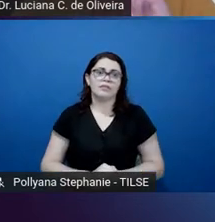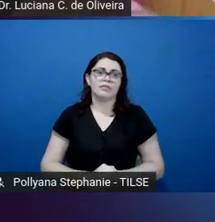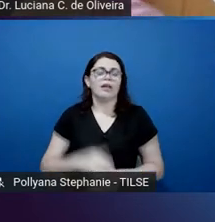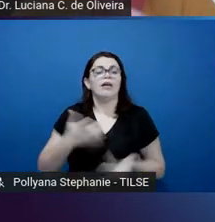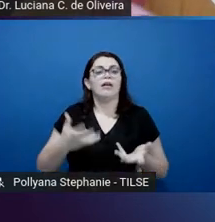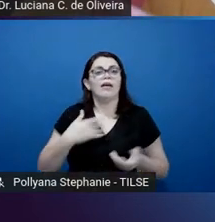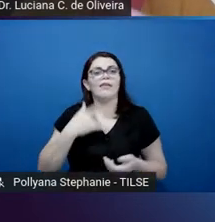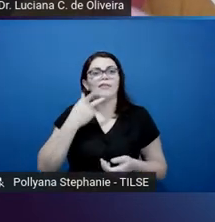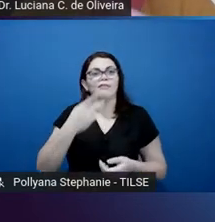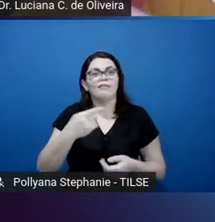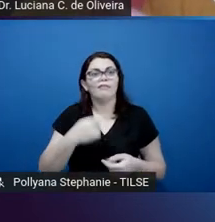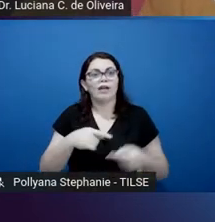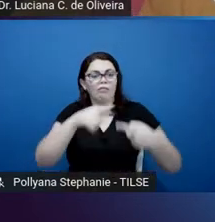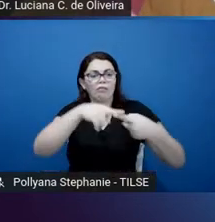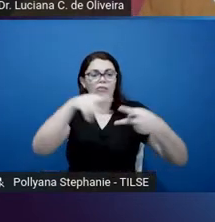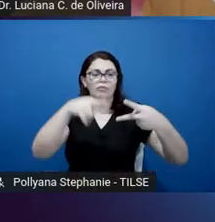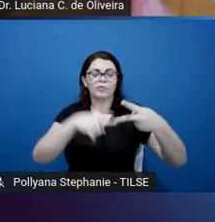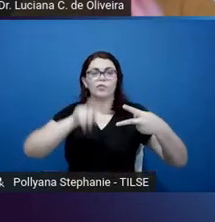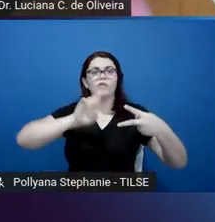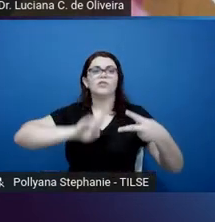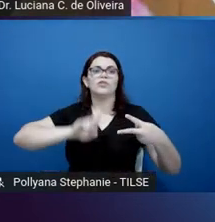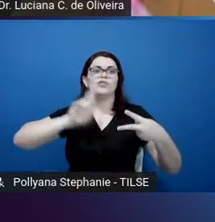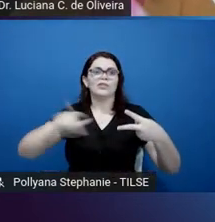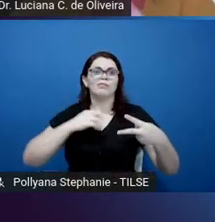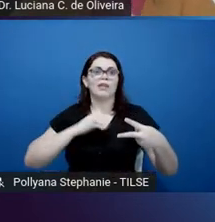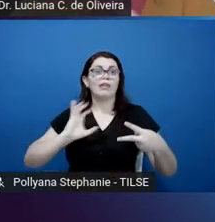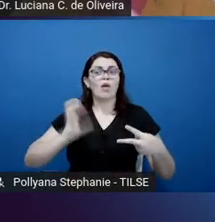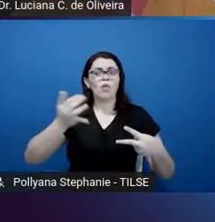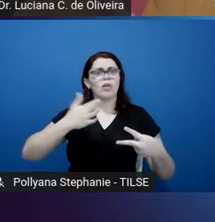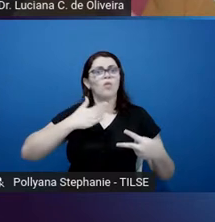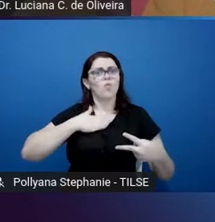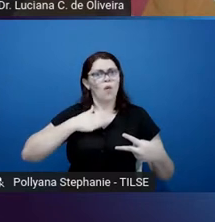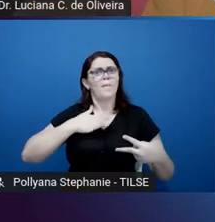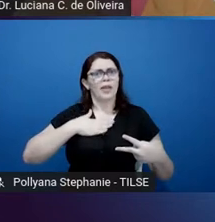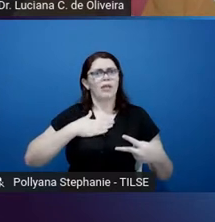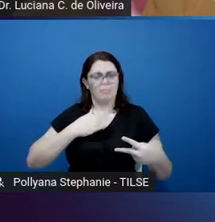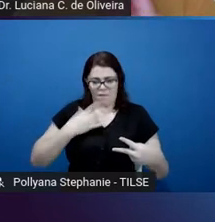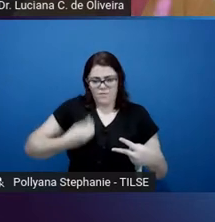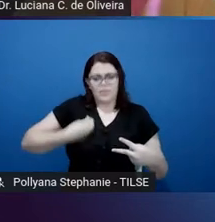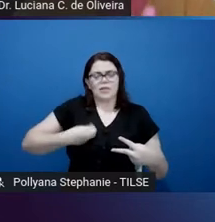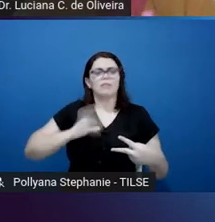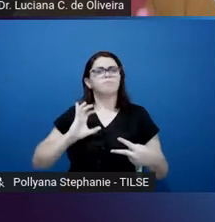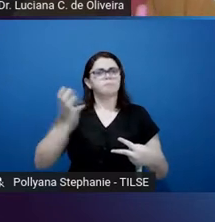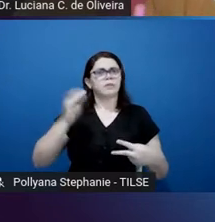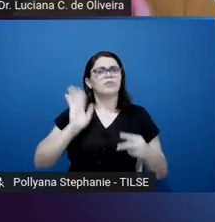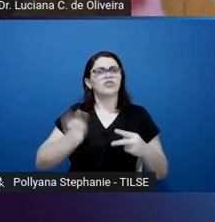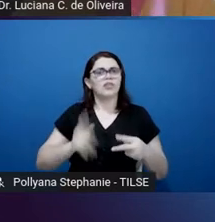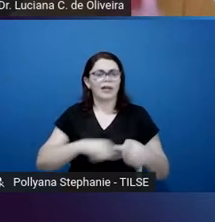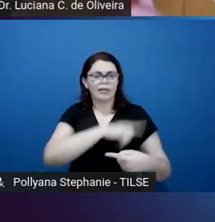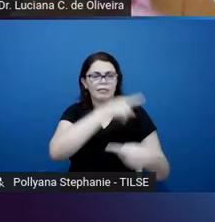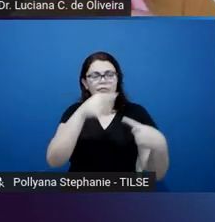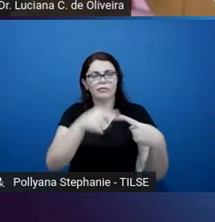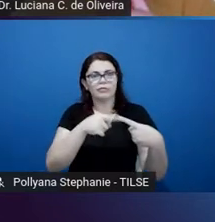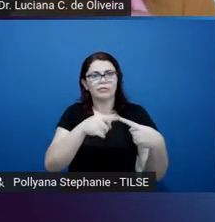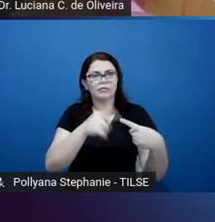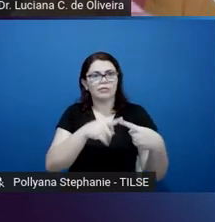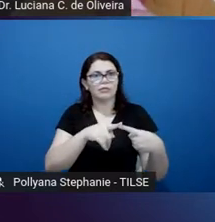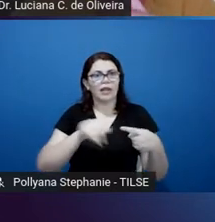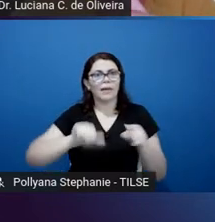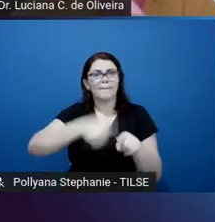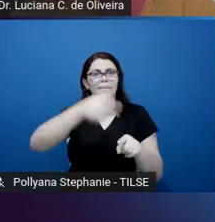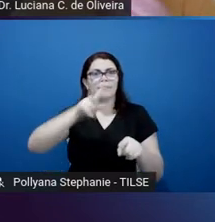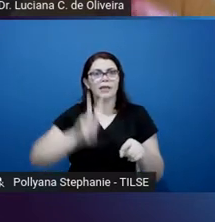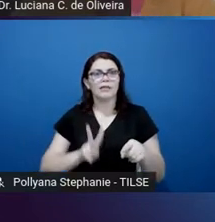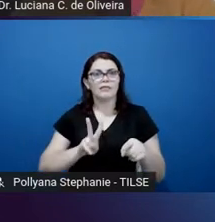two different things that have happened to me personally. One, the first time